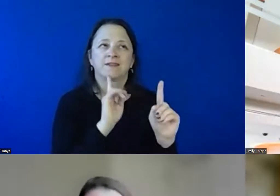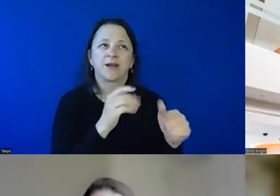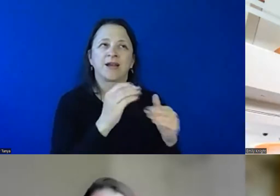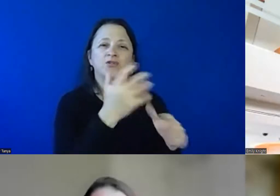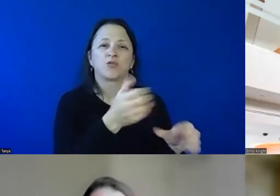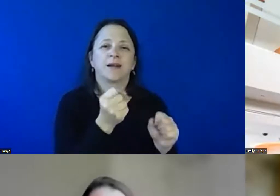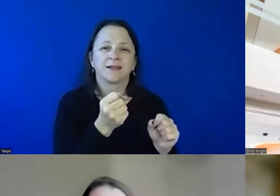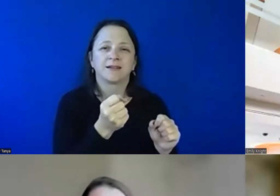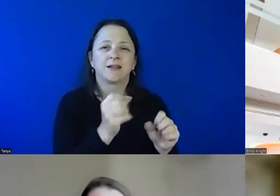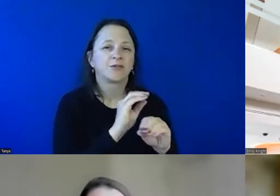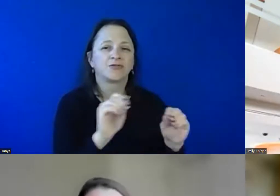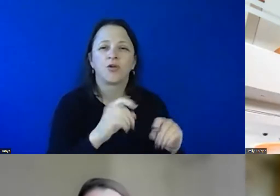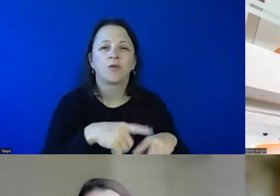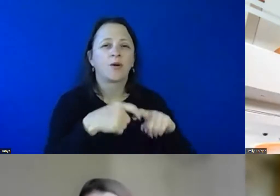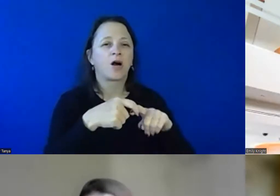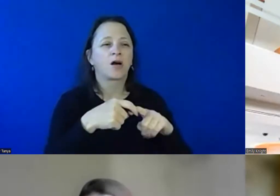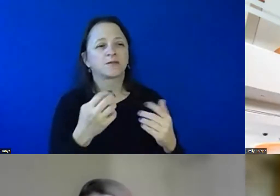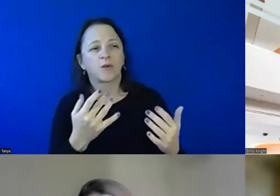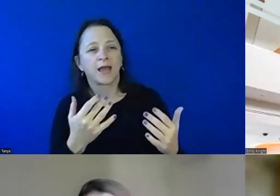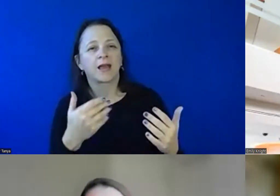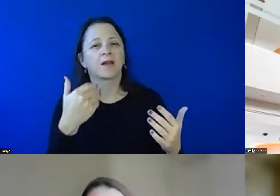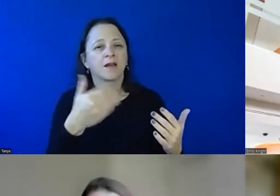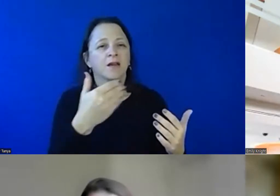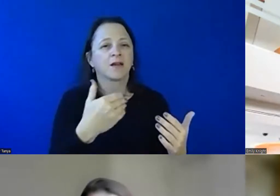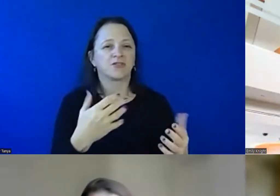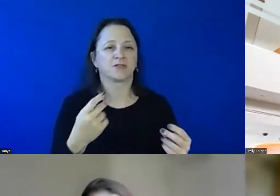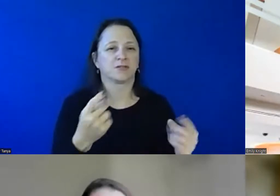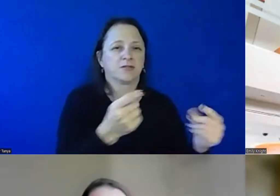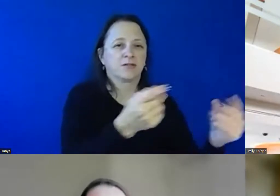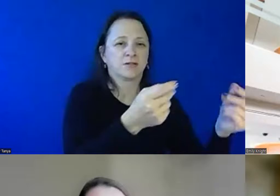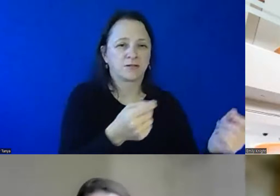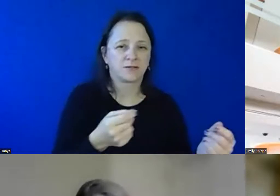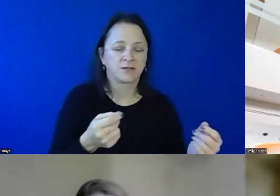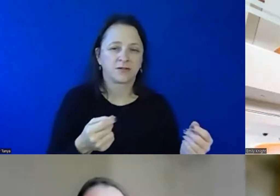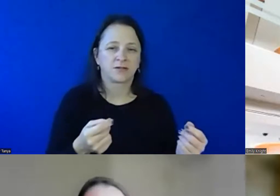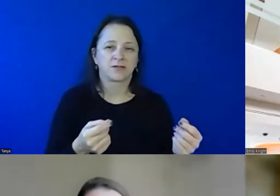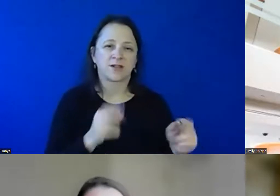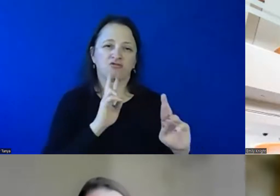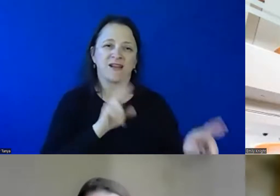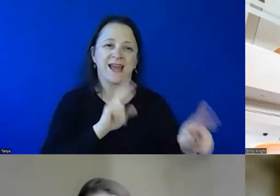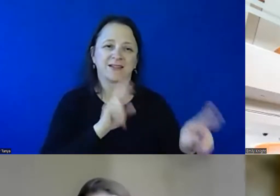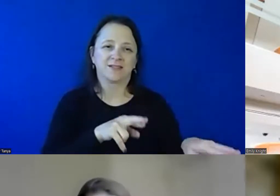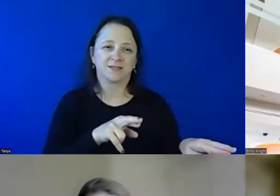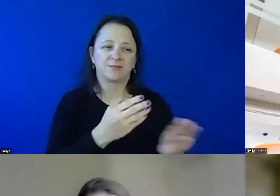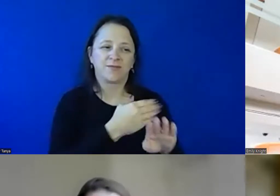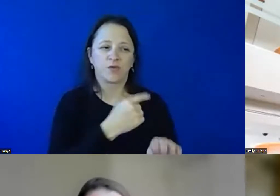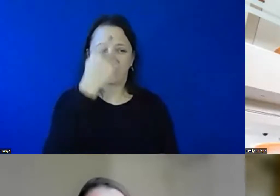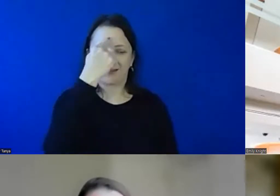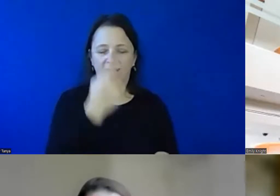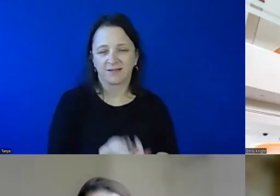like there's no pause between, an action and a reaction. So it's kids acting before they